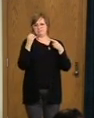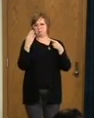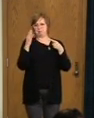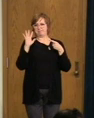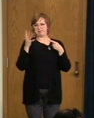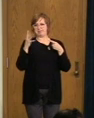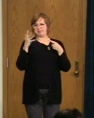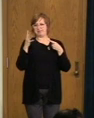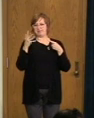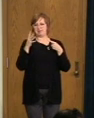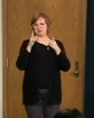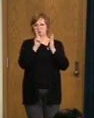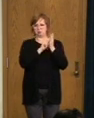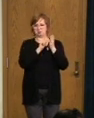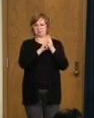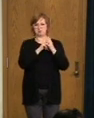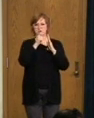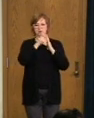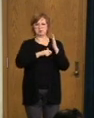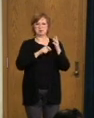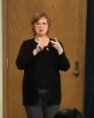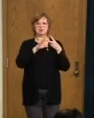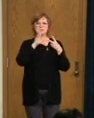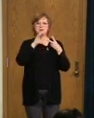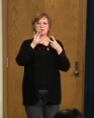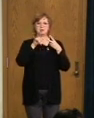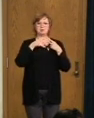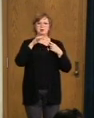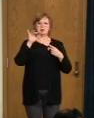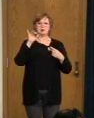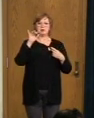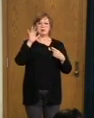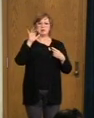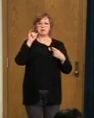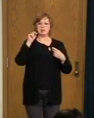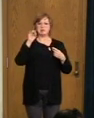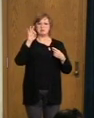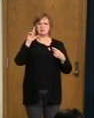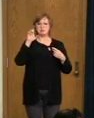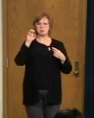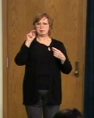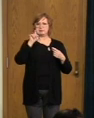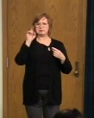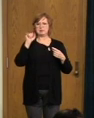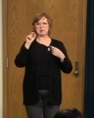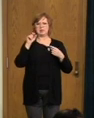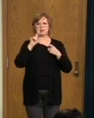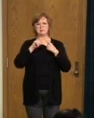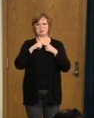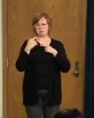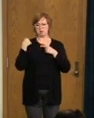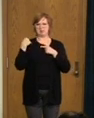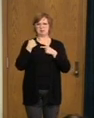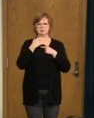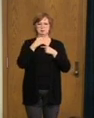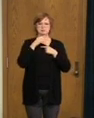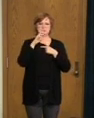year, speaking to the influenza outbreak that we had over in the last few months of last year and the first few months